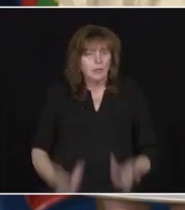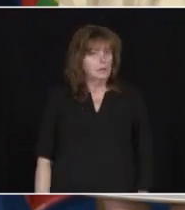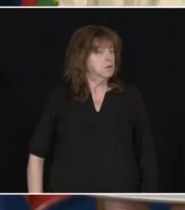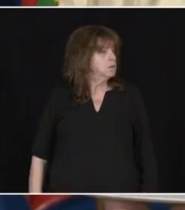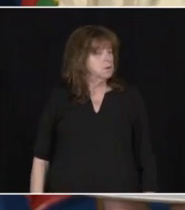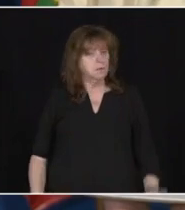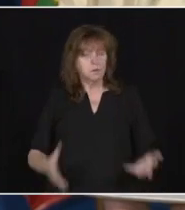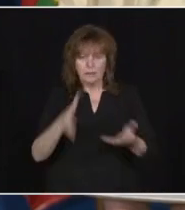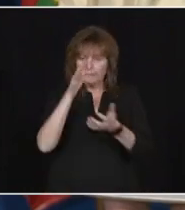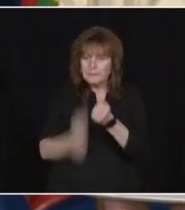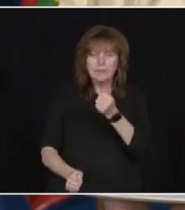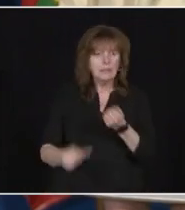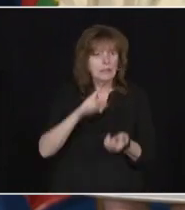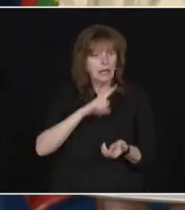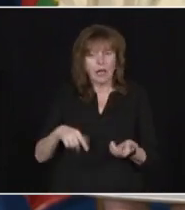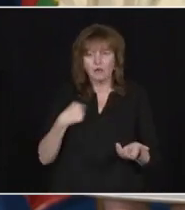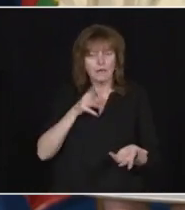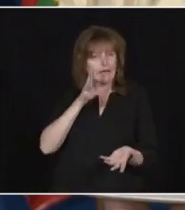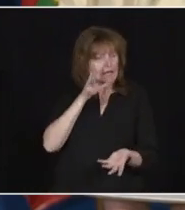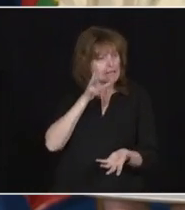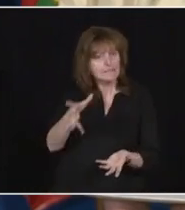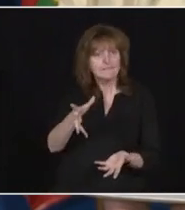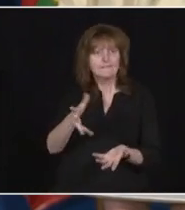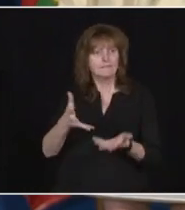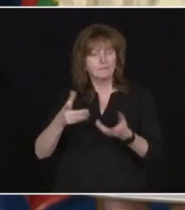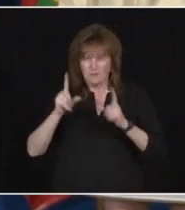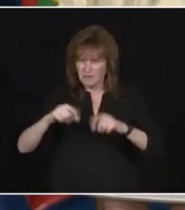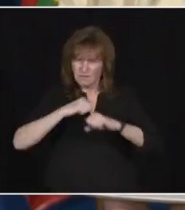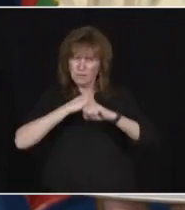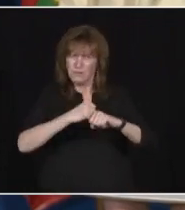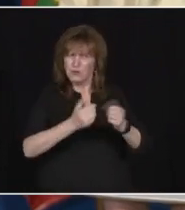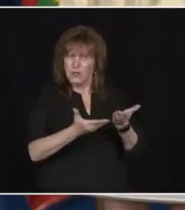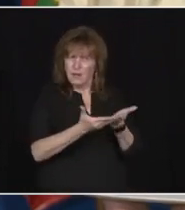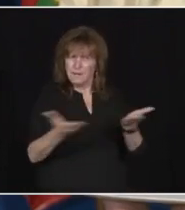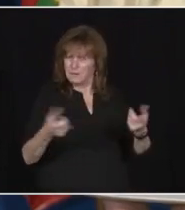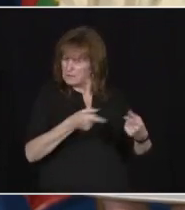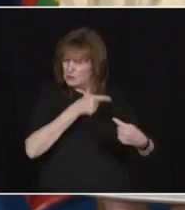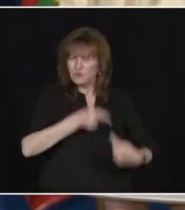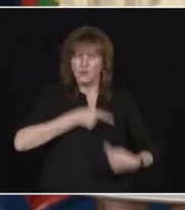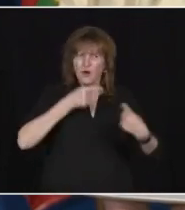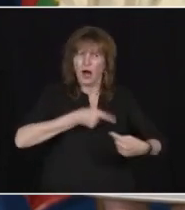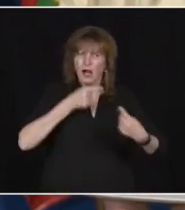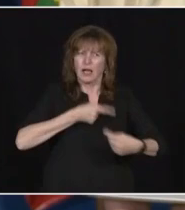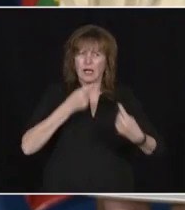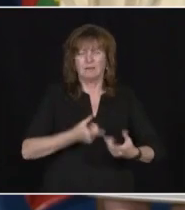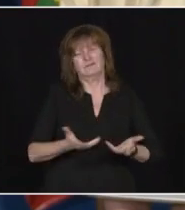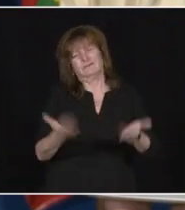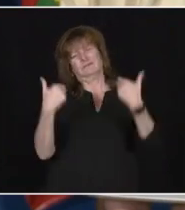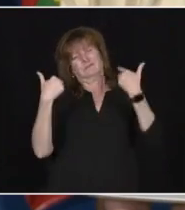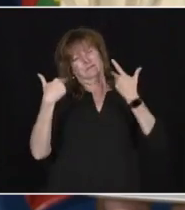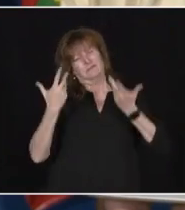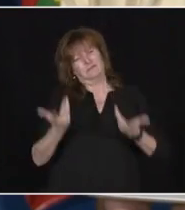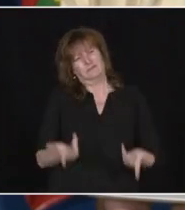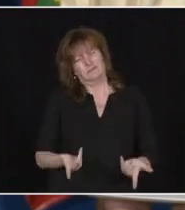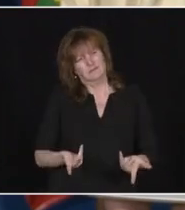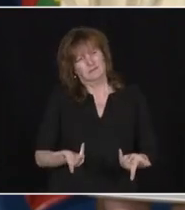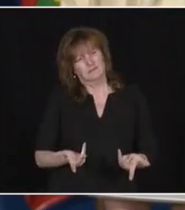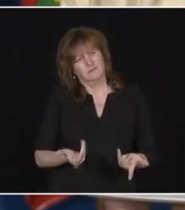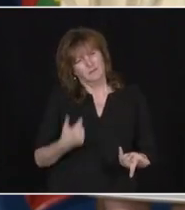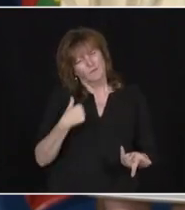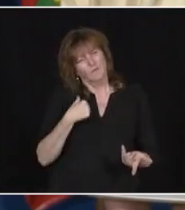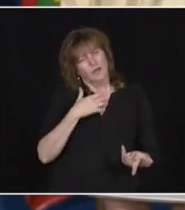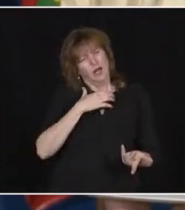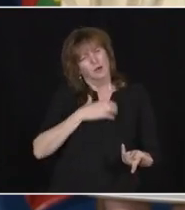you gotta protect the little guy all the time. They're struggling. And so I just wish they could hang in